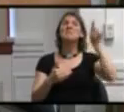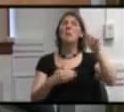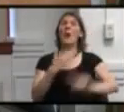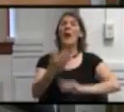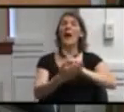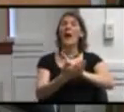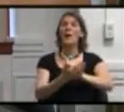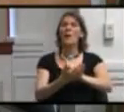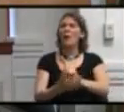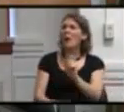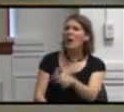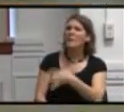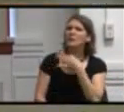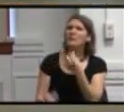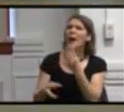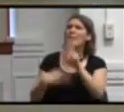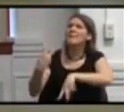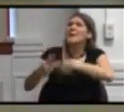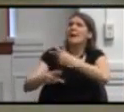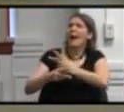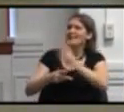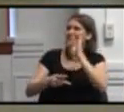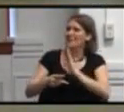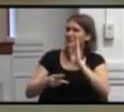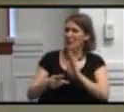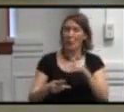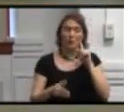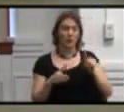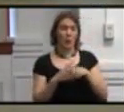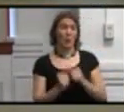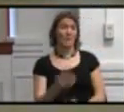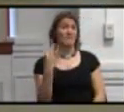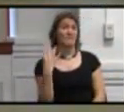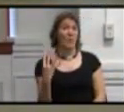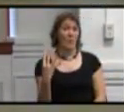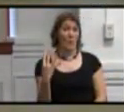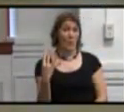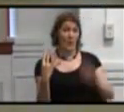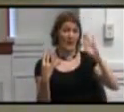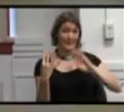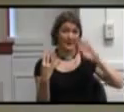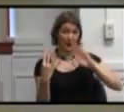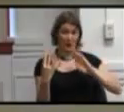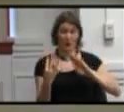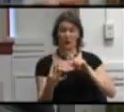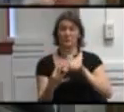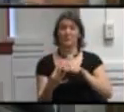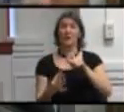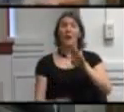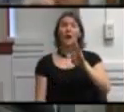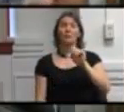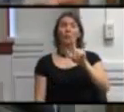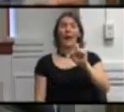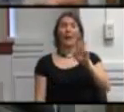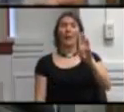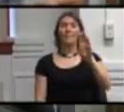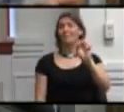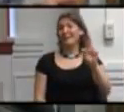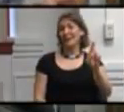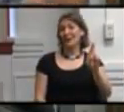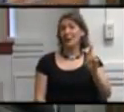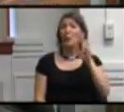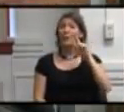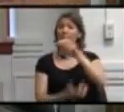How many different kinds do you think you'll have? We're going to start out with four. So we're going to have Brattlebeer, which is a cider